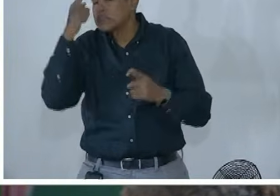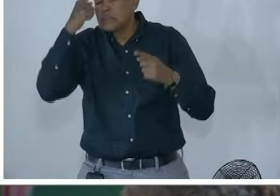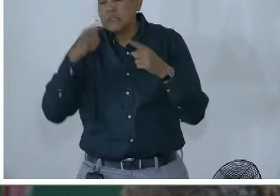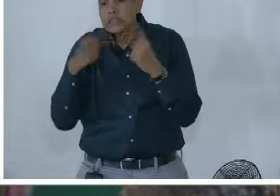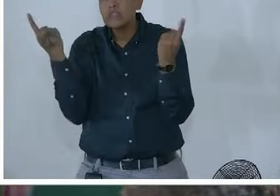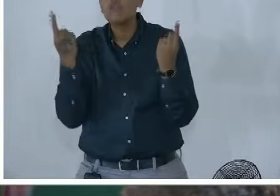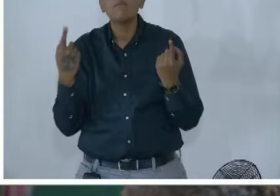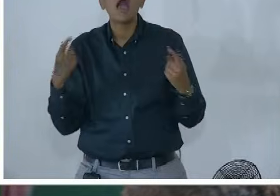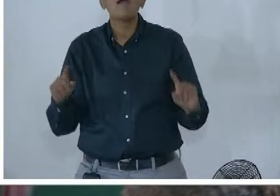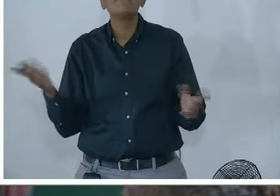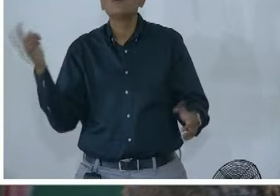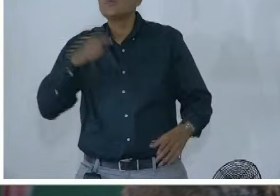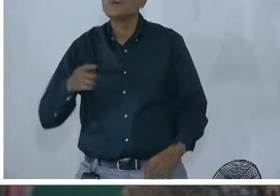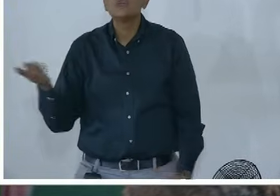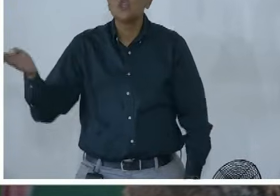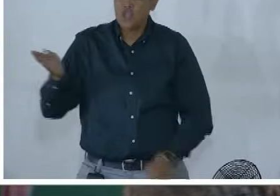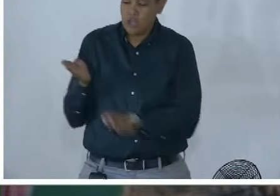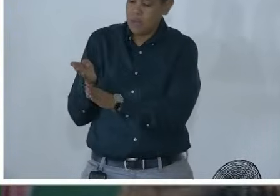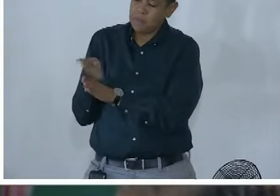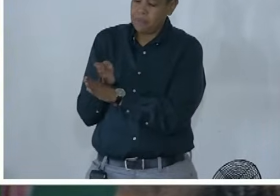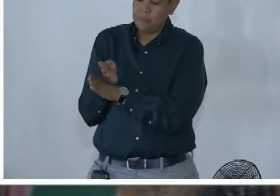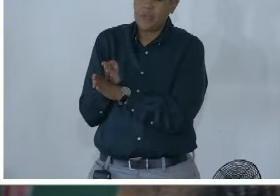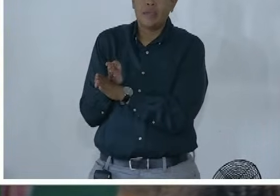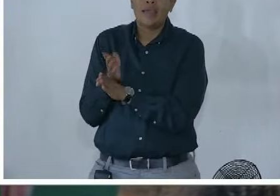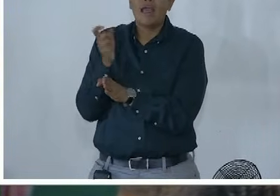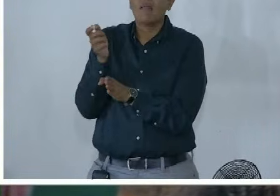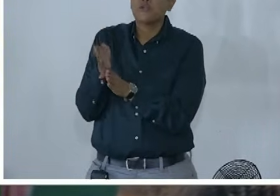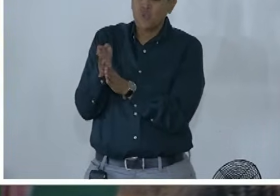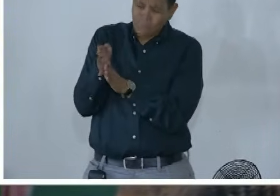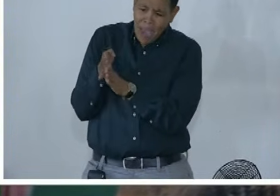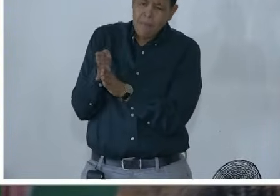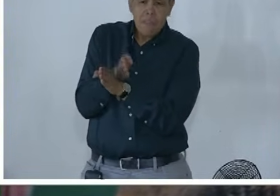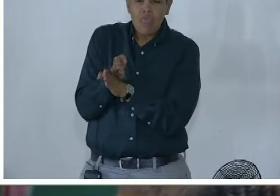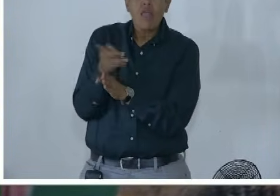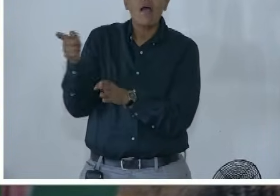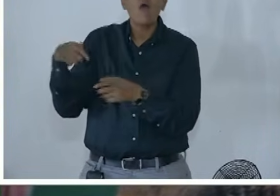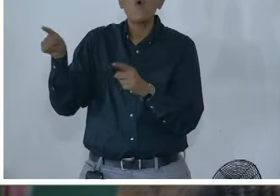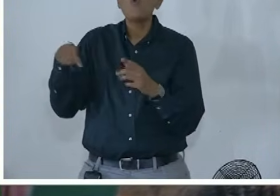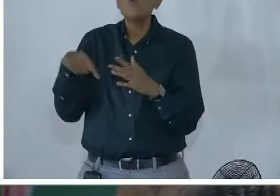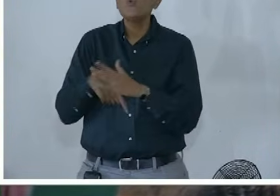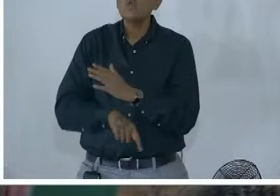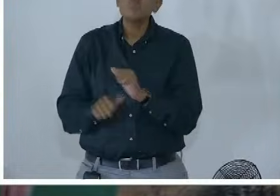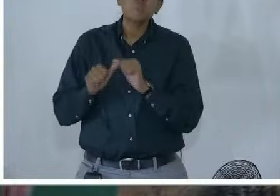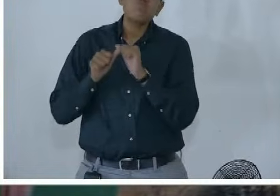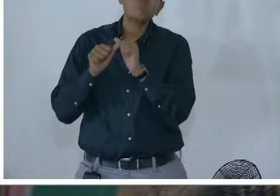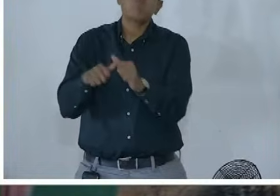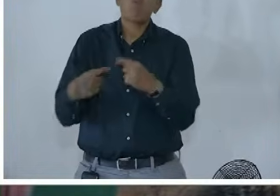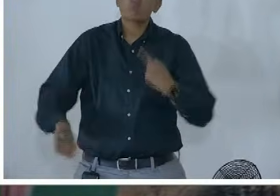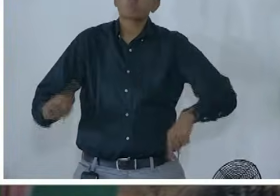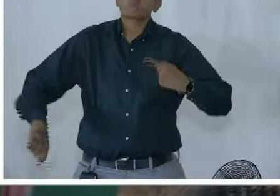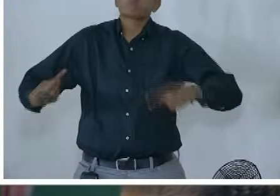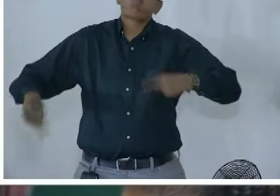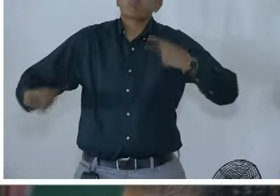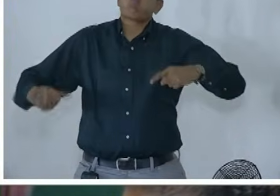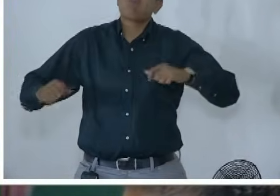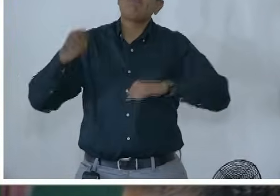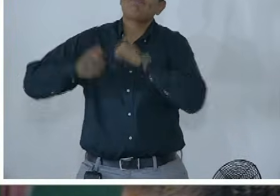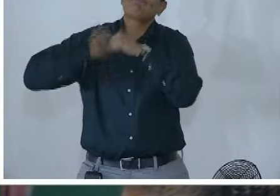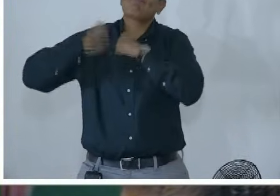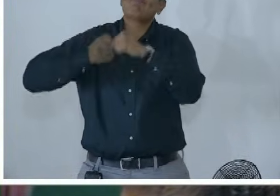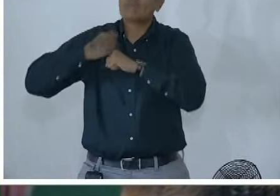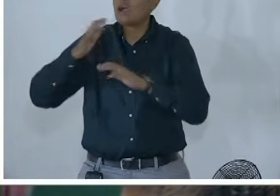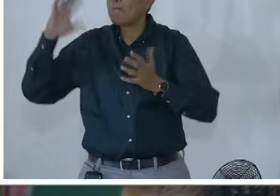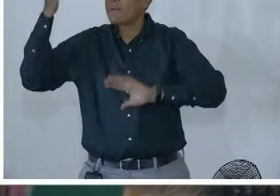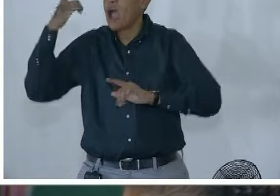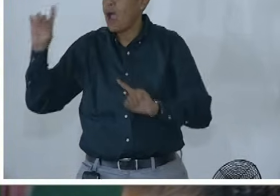disagreement, you come over my fence light, grows often into deep and lasting hostility. So